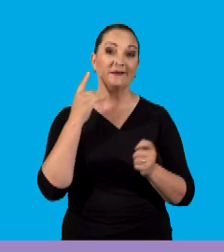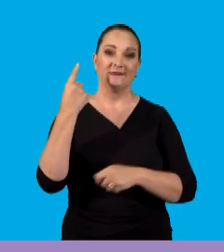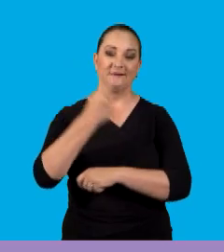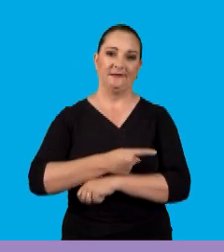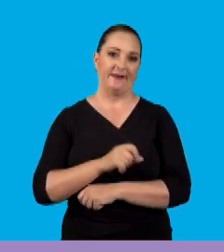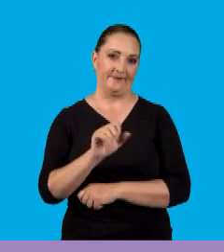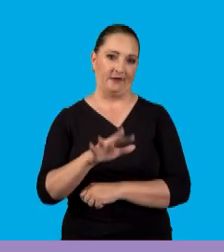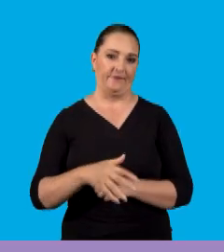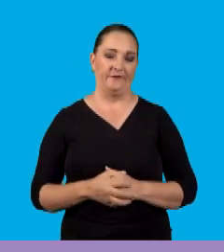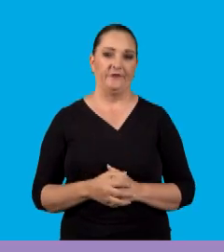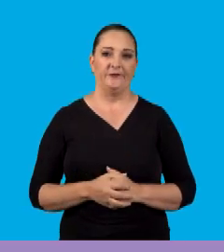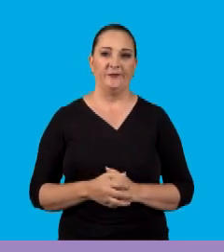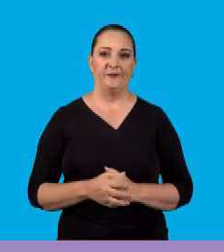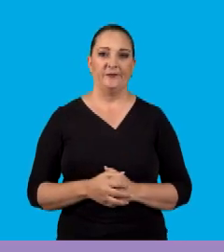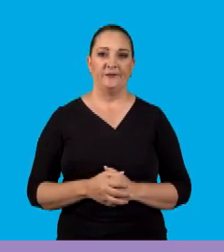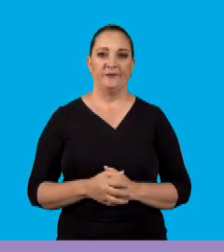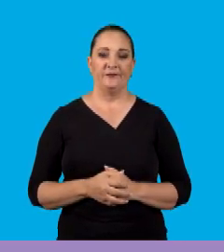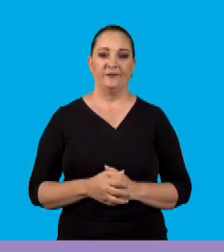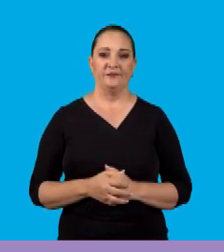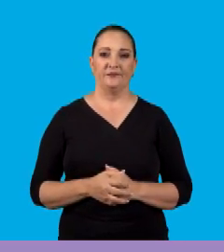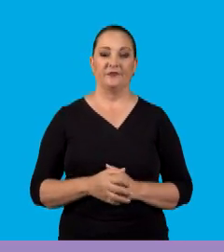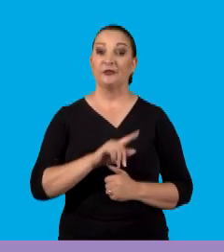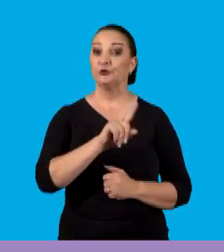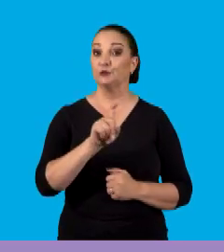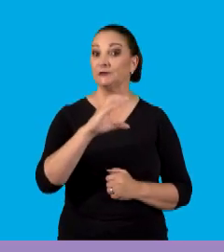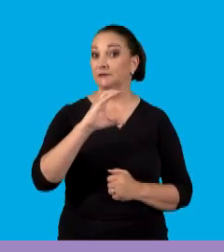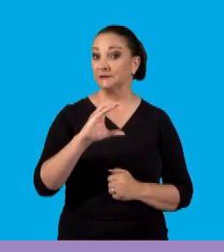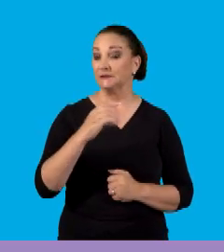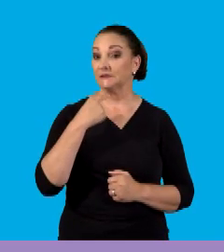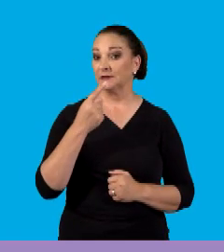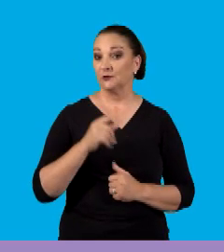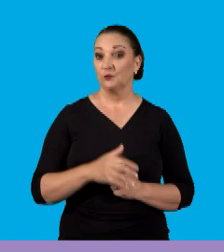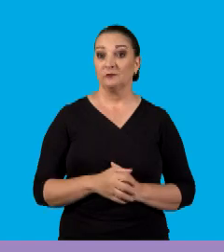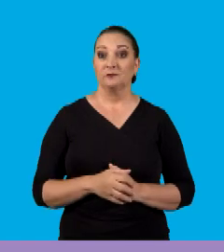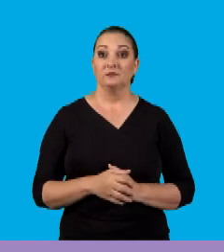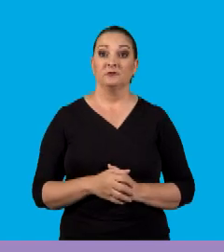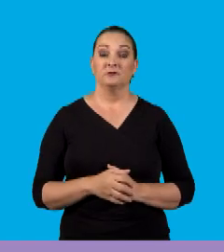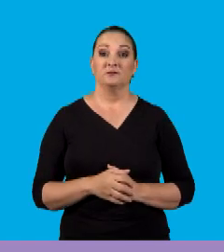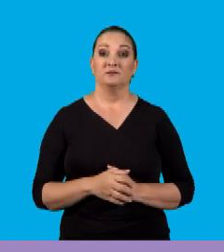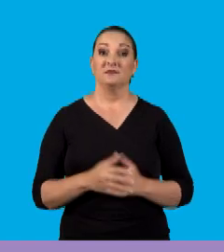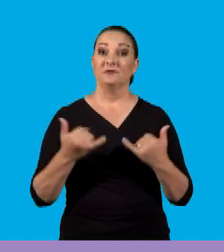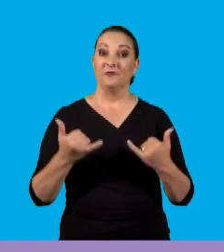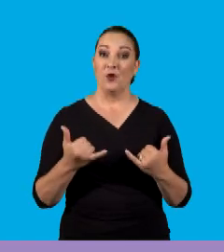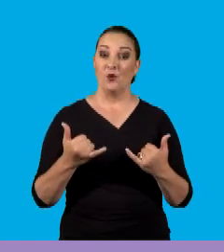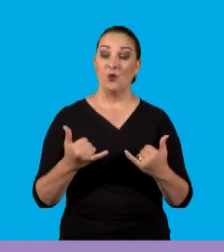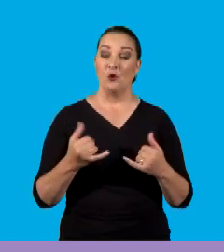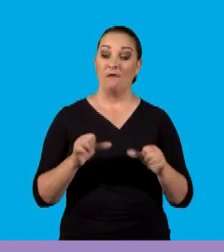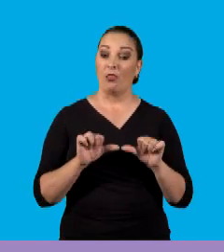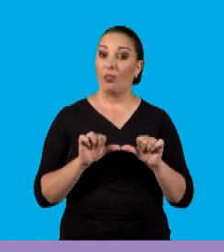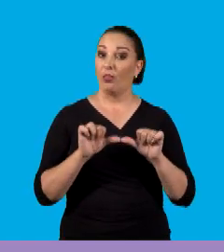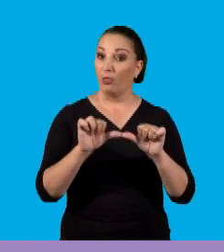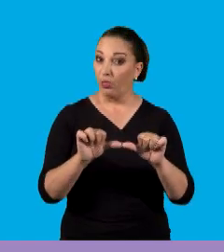on day number 5. And then question C there says, is this data